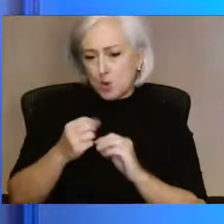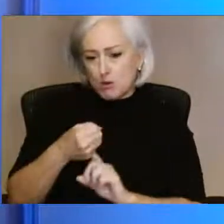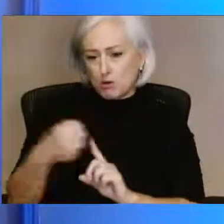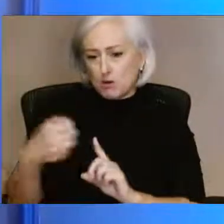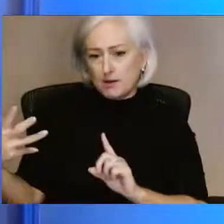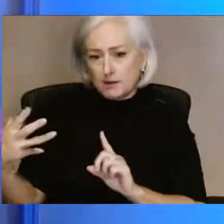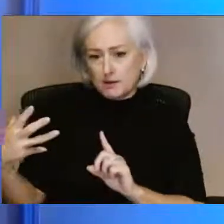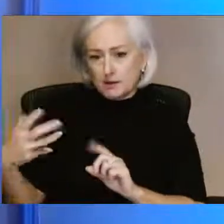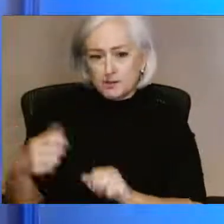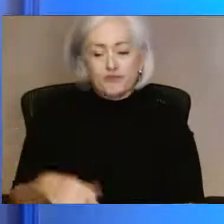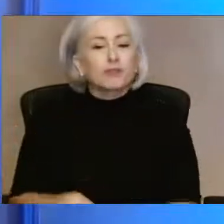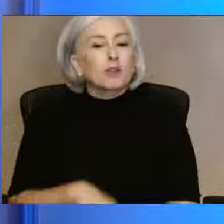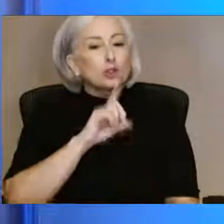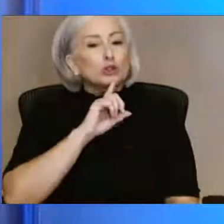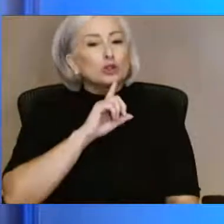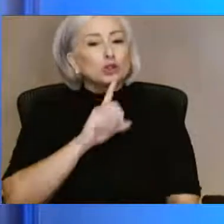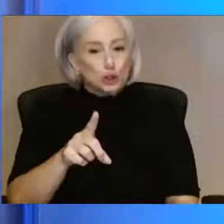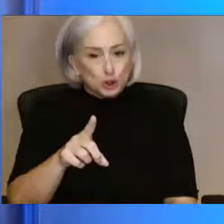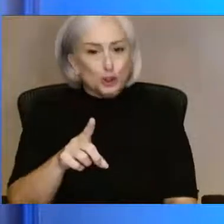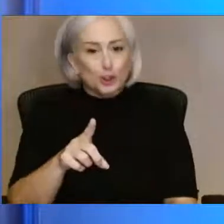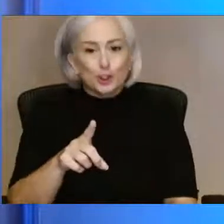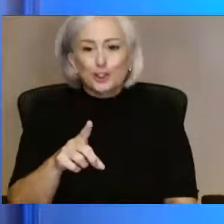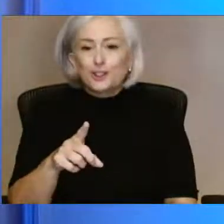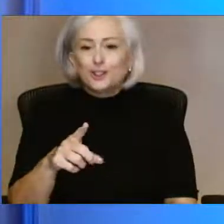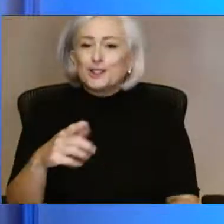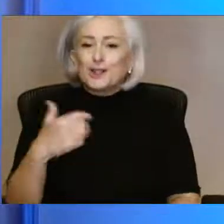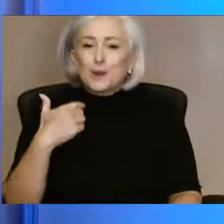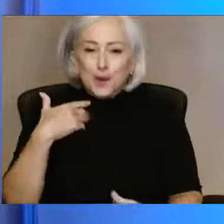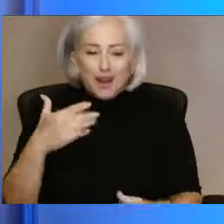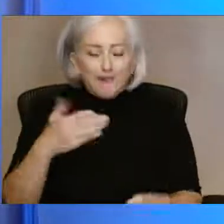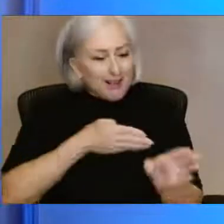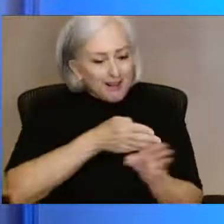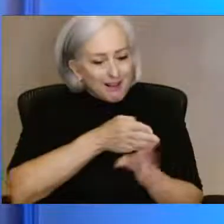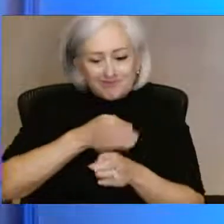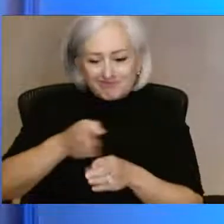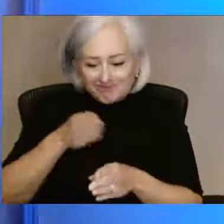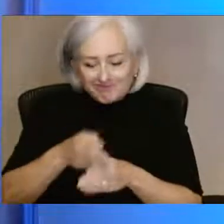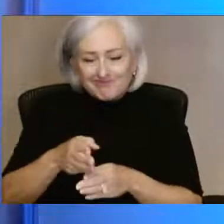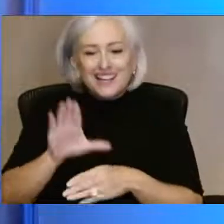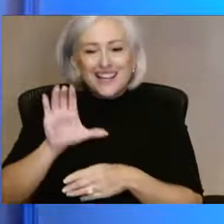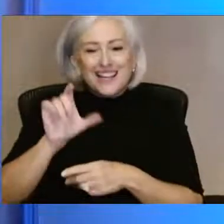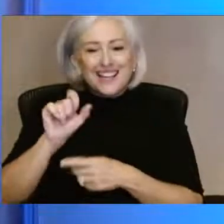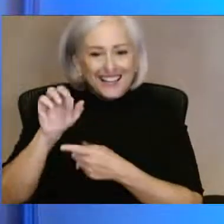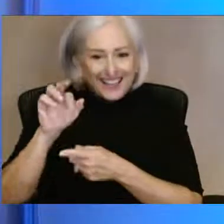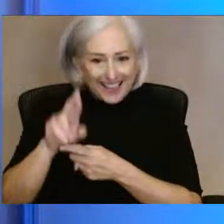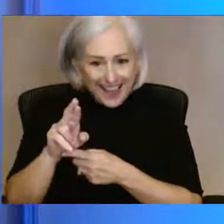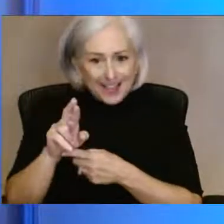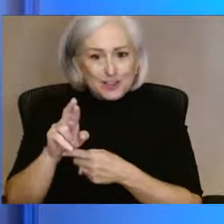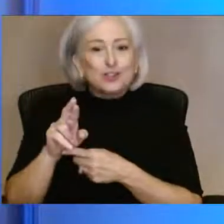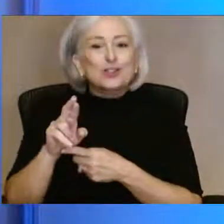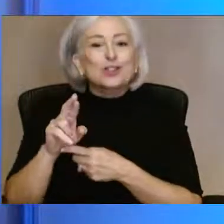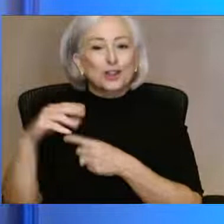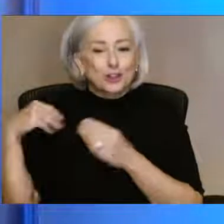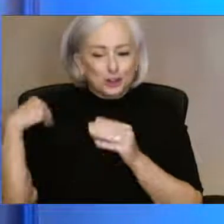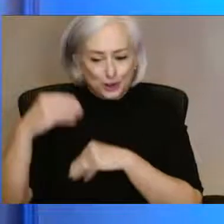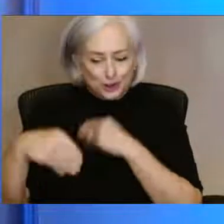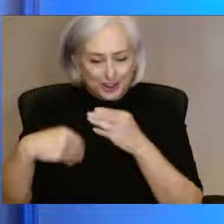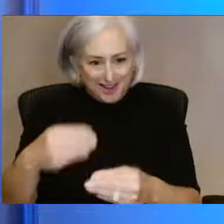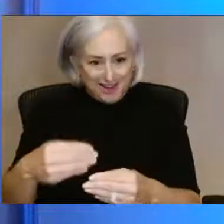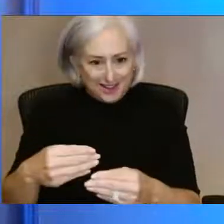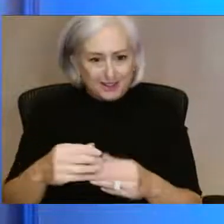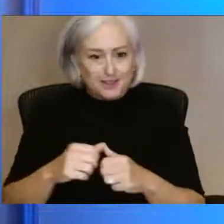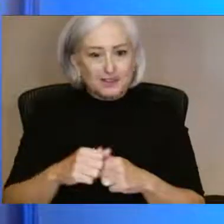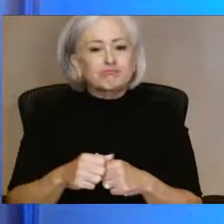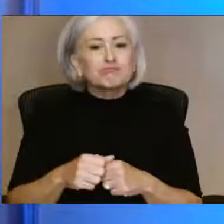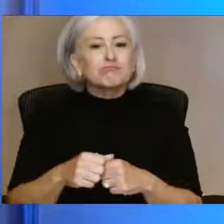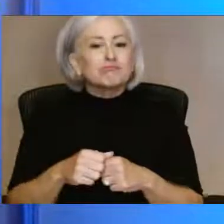think there's this whole field of cancer genetics, which you're, of course, extremely well versed in, where there's